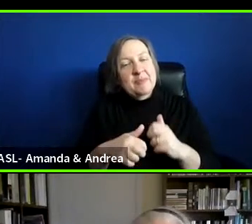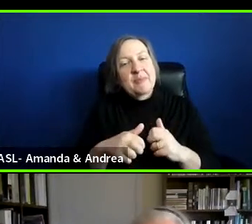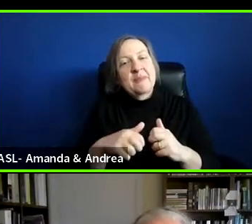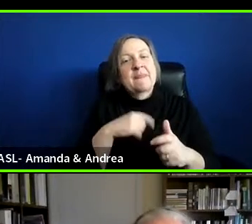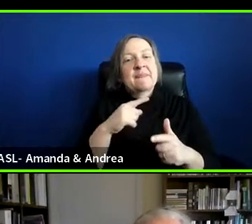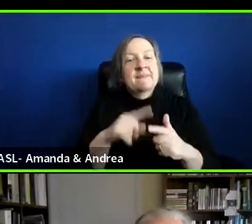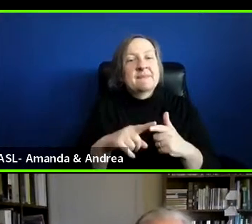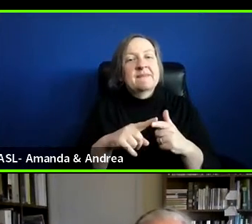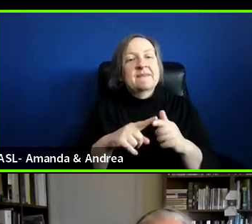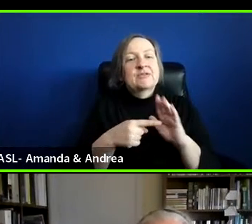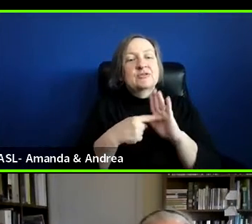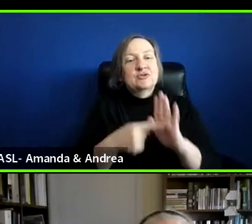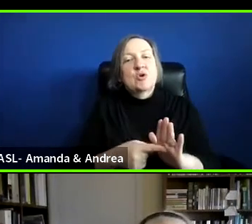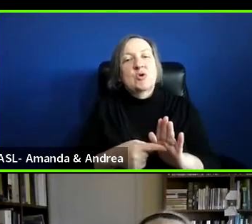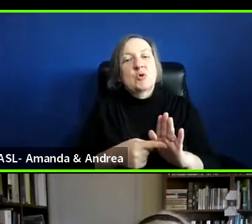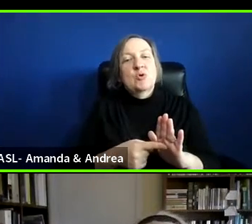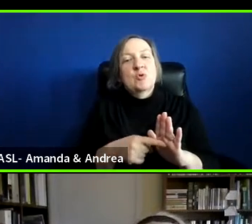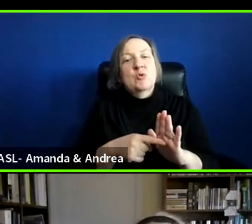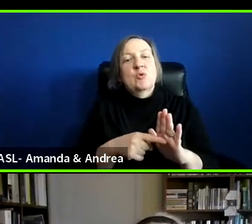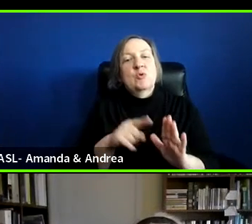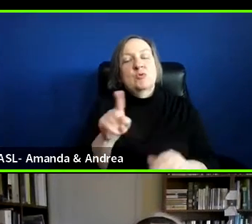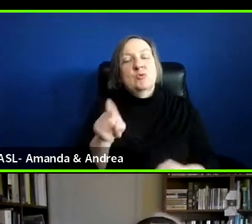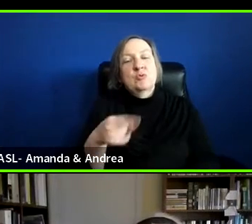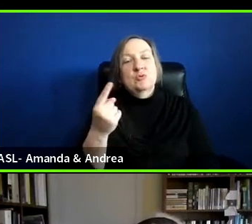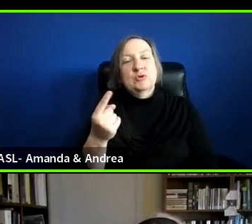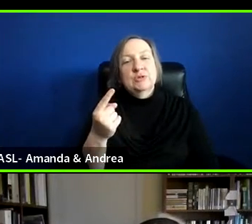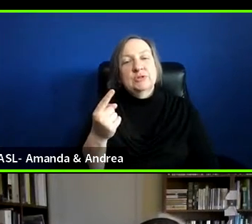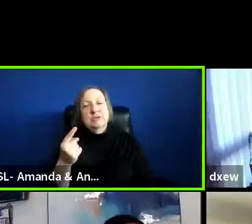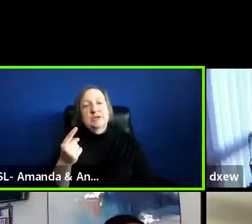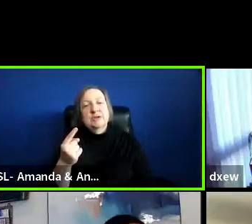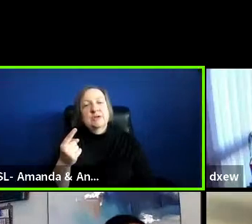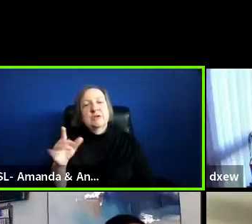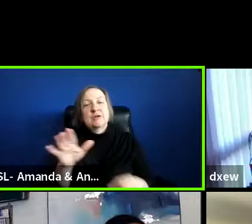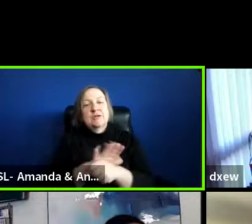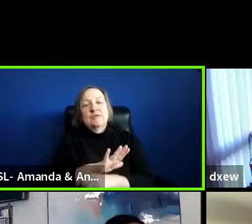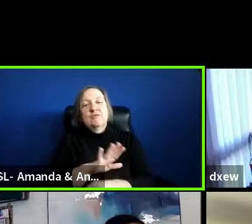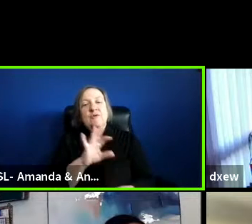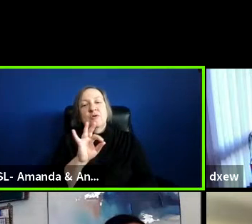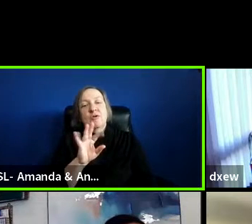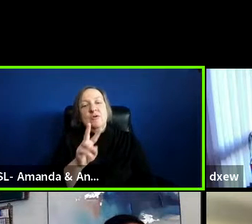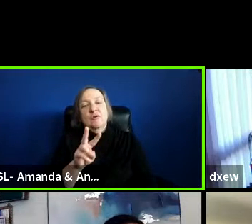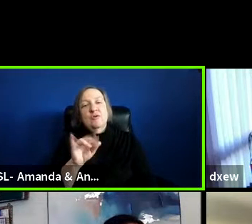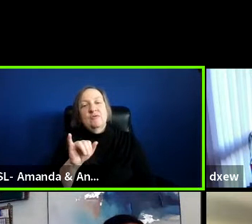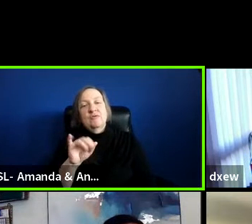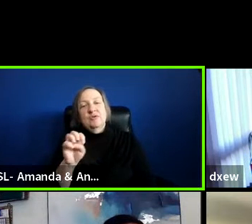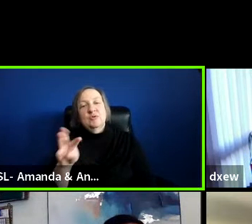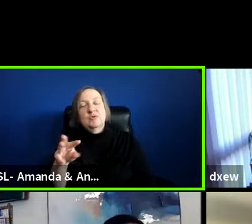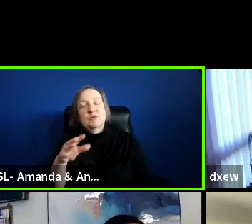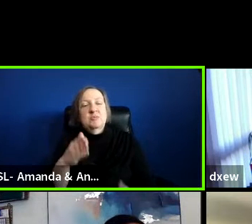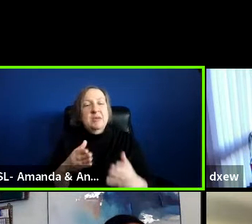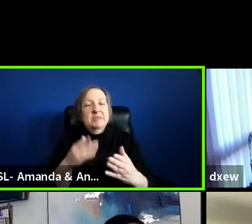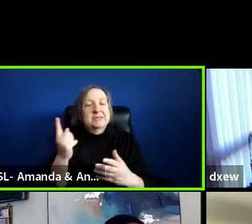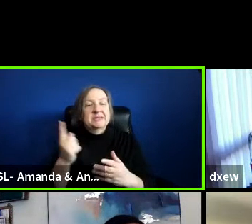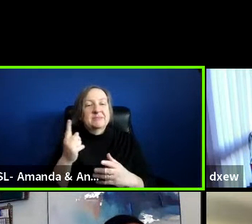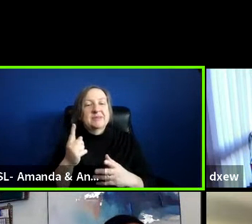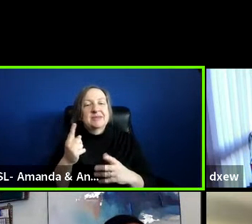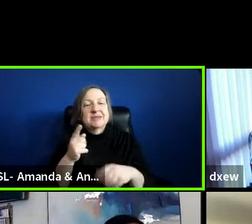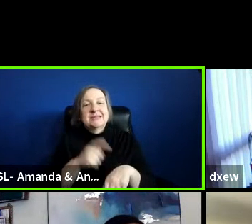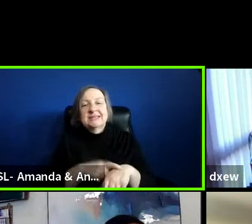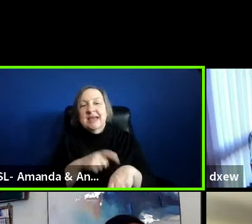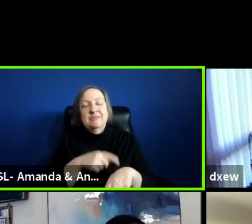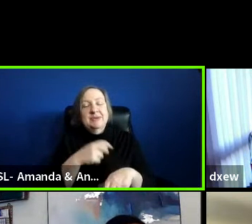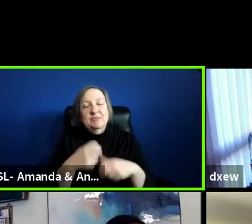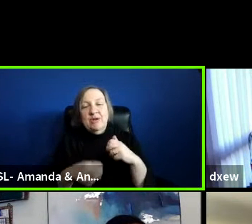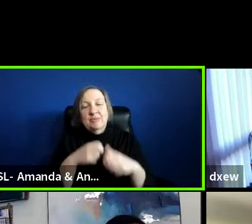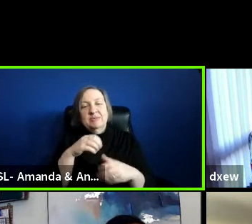and just show just you know, the full view, because there might be some timing issues